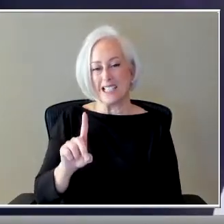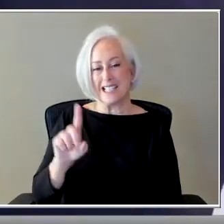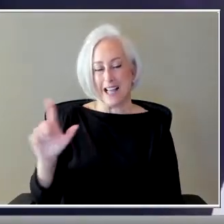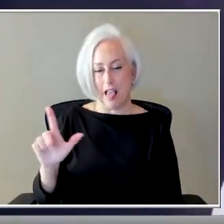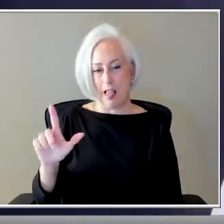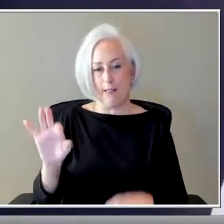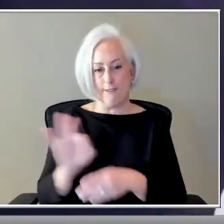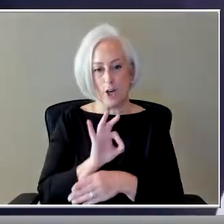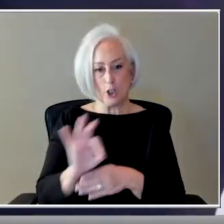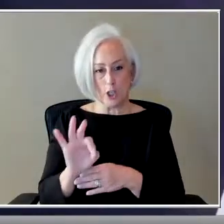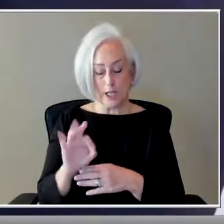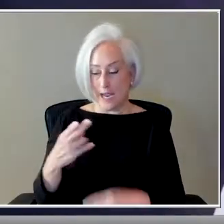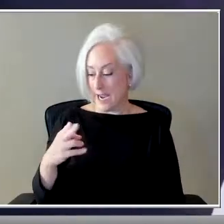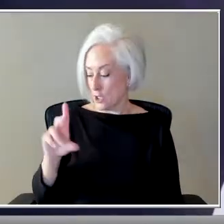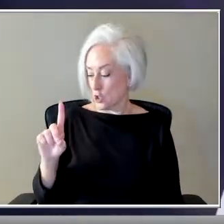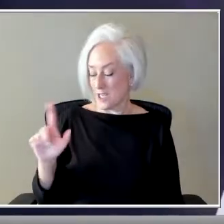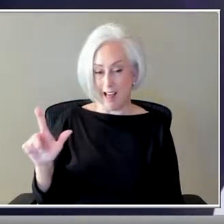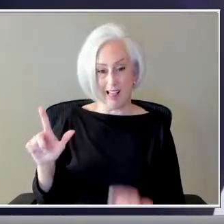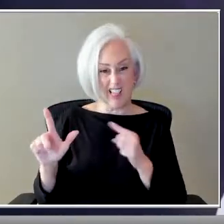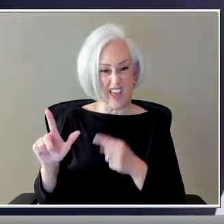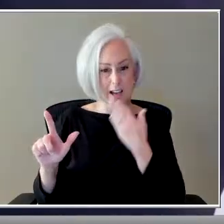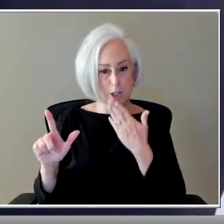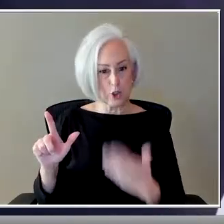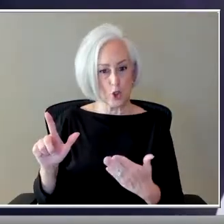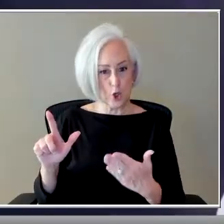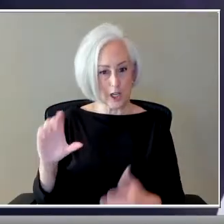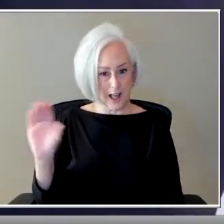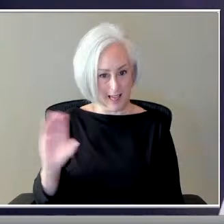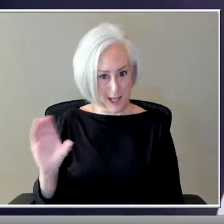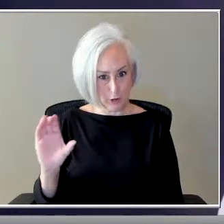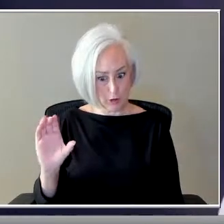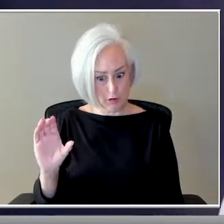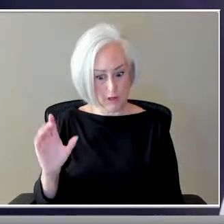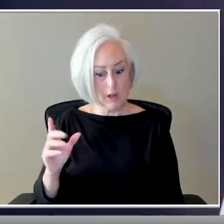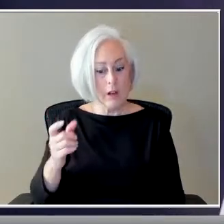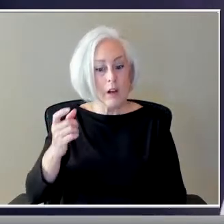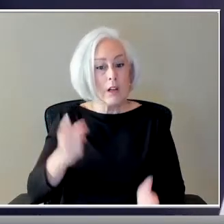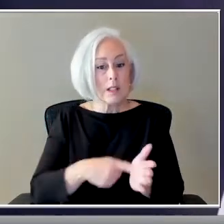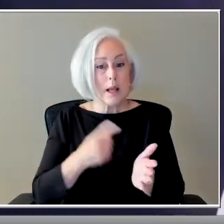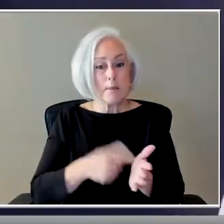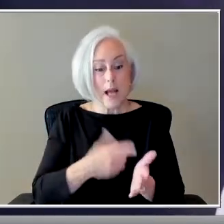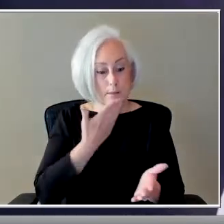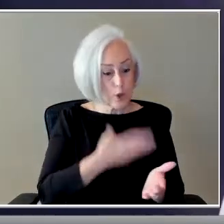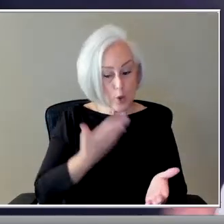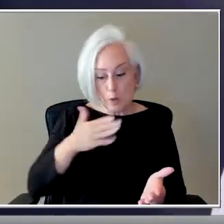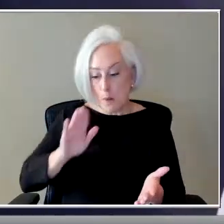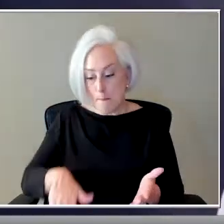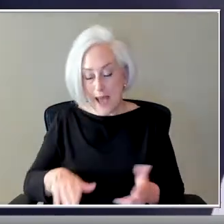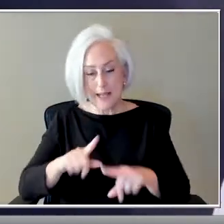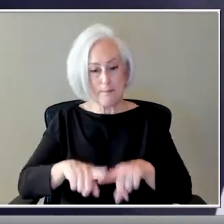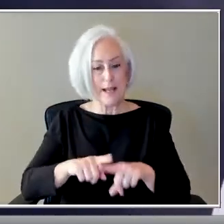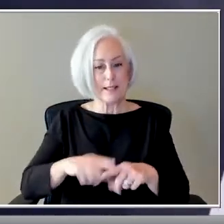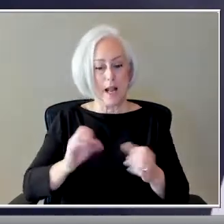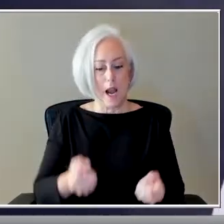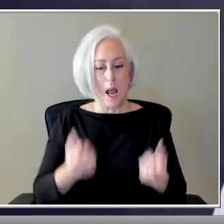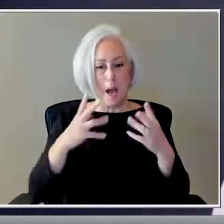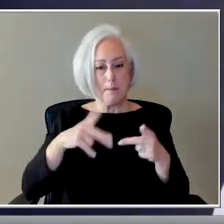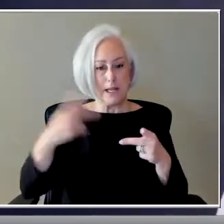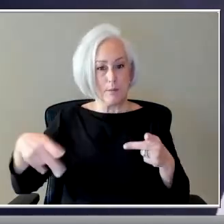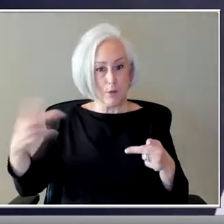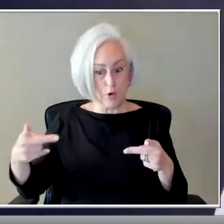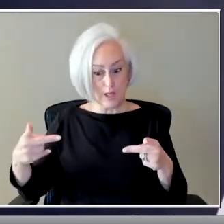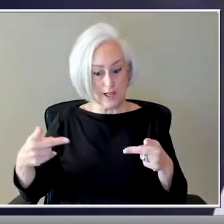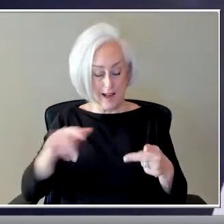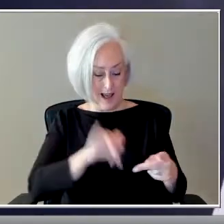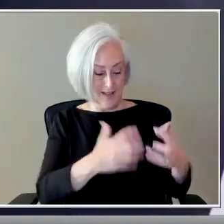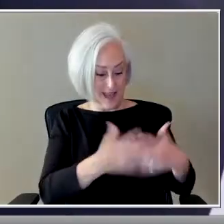which is good at cholesterol, can be good or bad depending on how many proteins are bound to it. And this machine takes out the bad proteins bound to it to